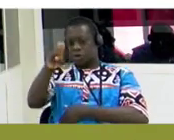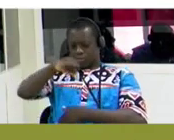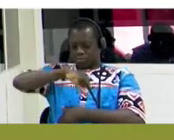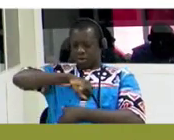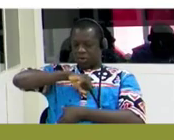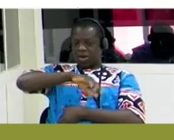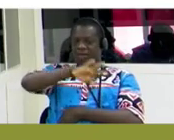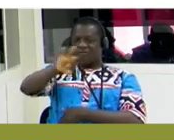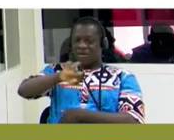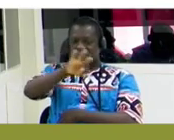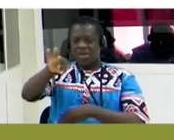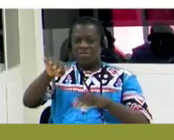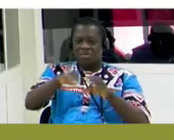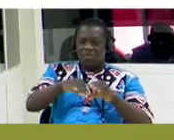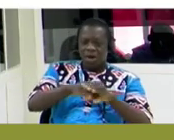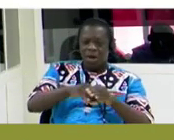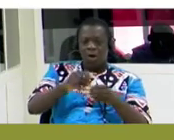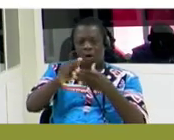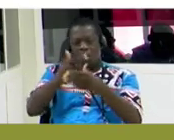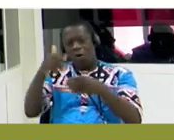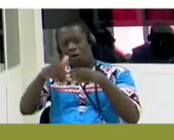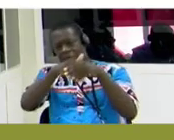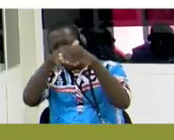family members or comrades.